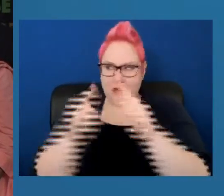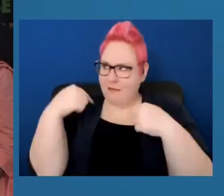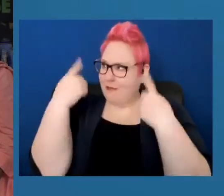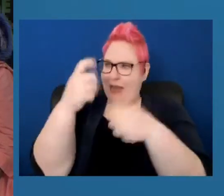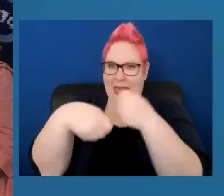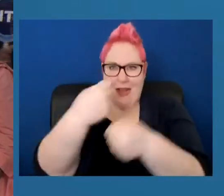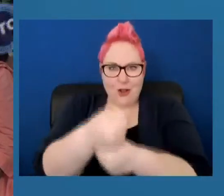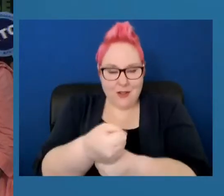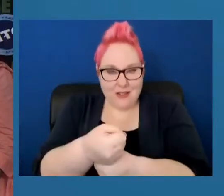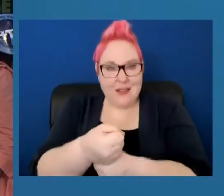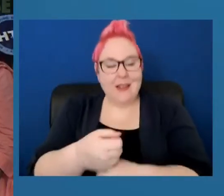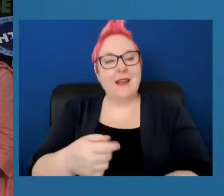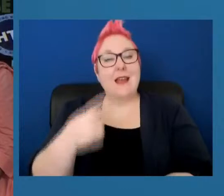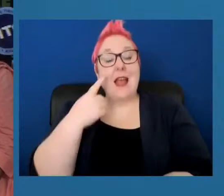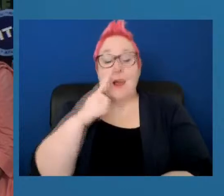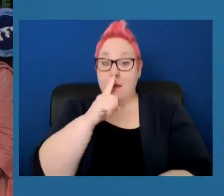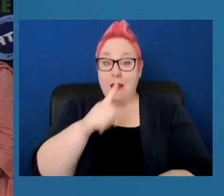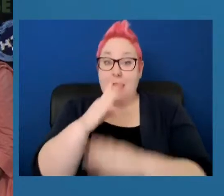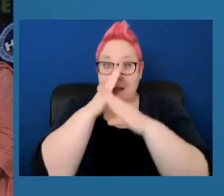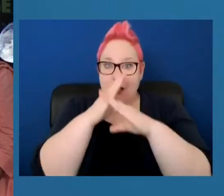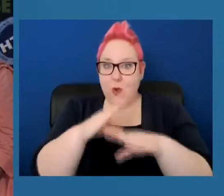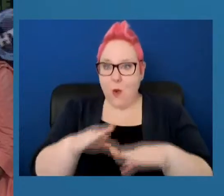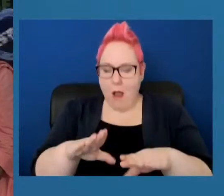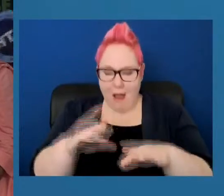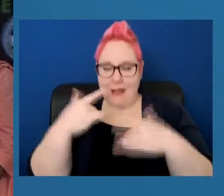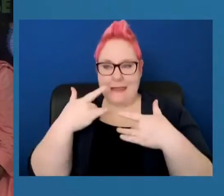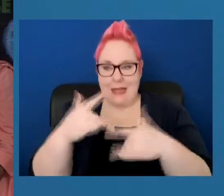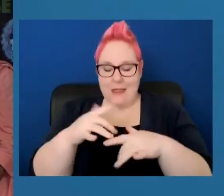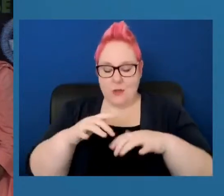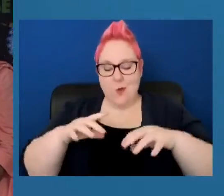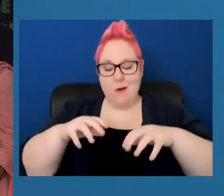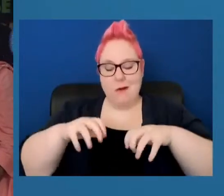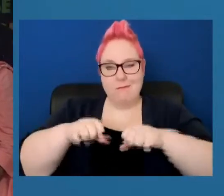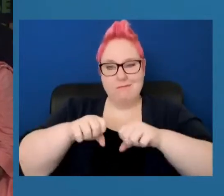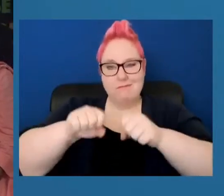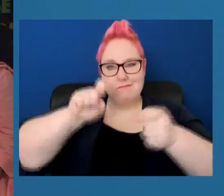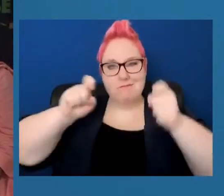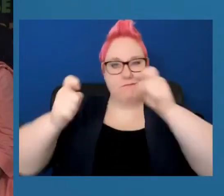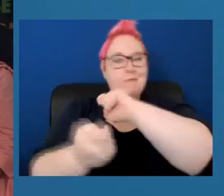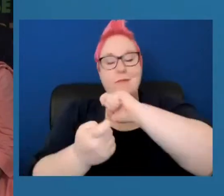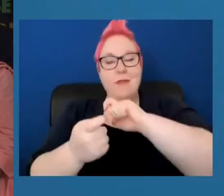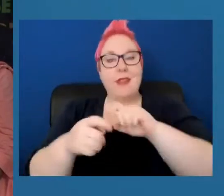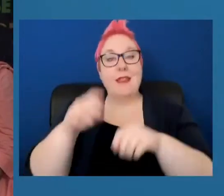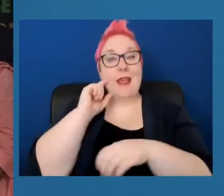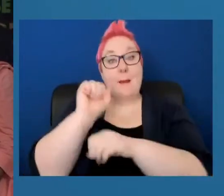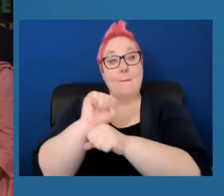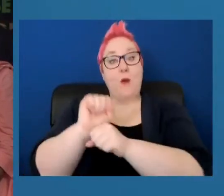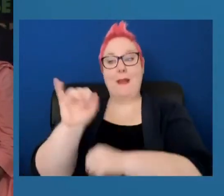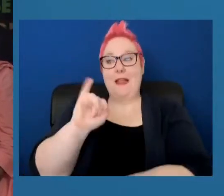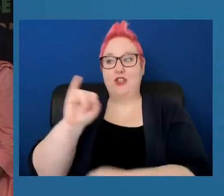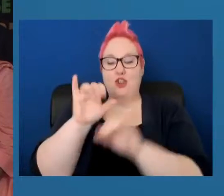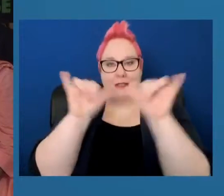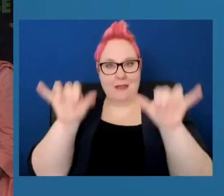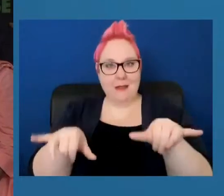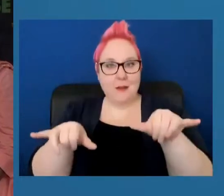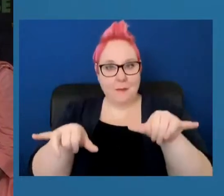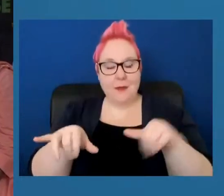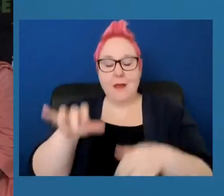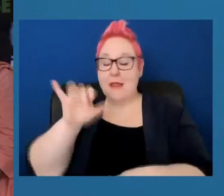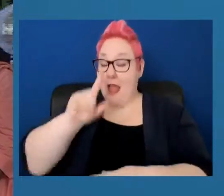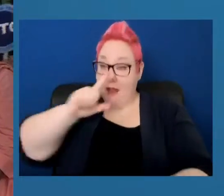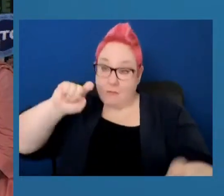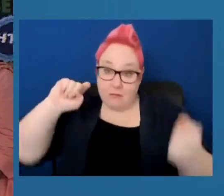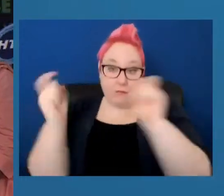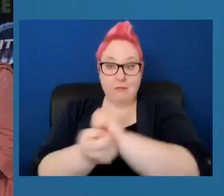quiet overhaul of our state's broken unemployment insurance system. The truly groundbreaking changes that they